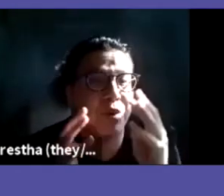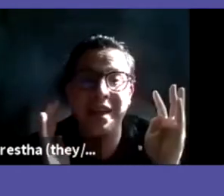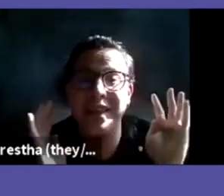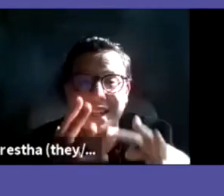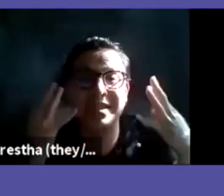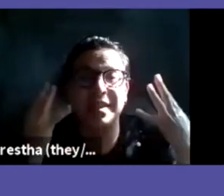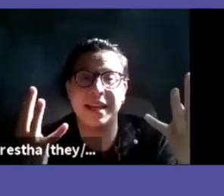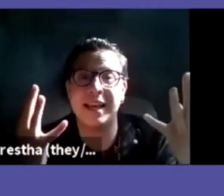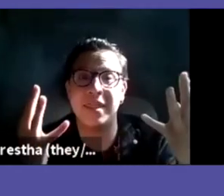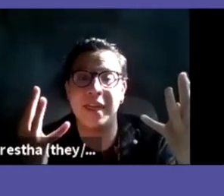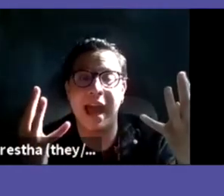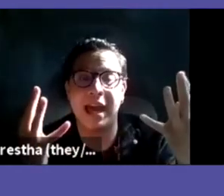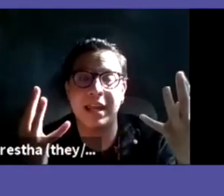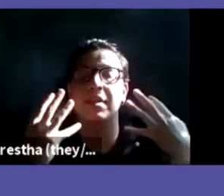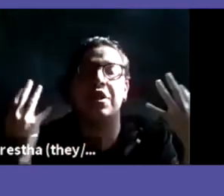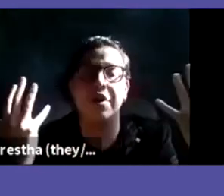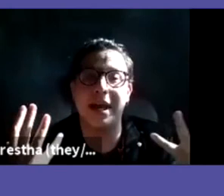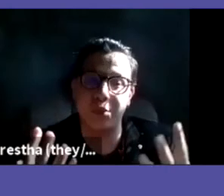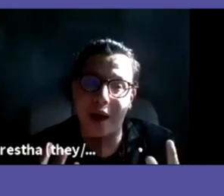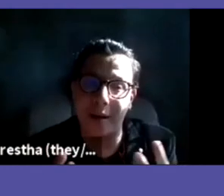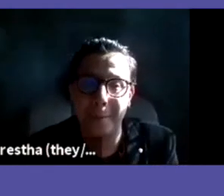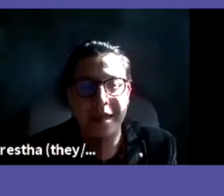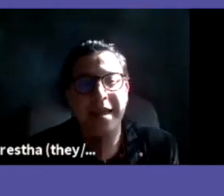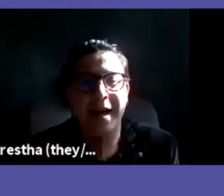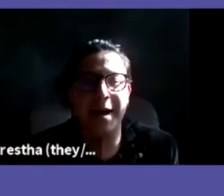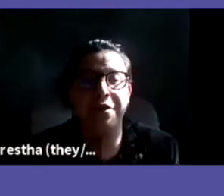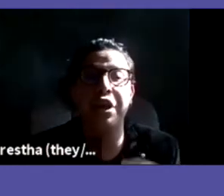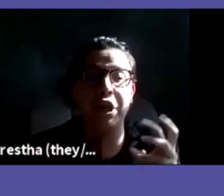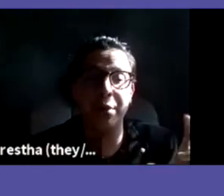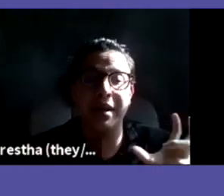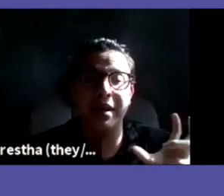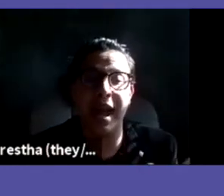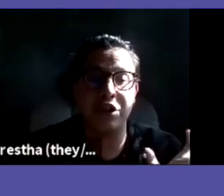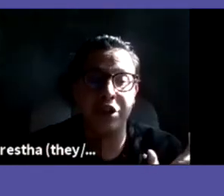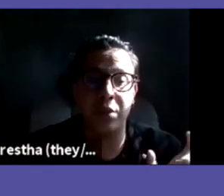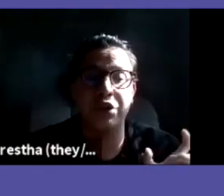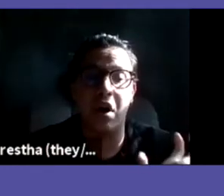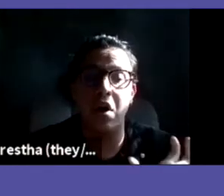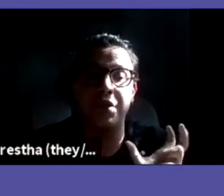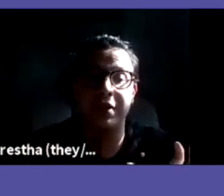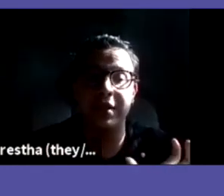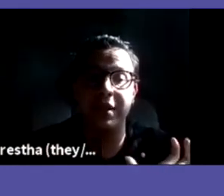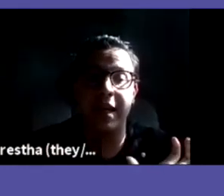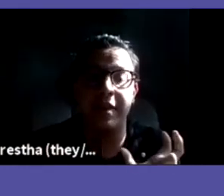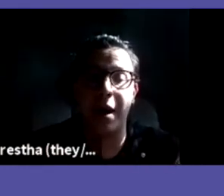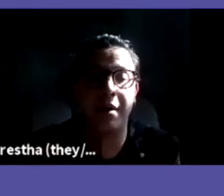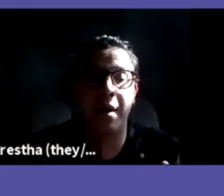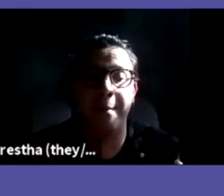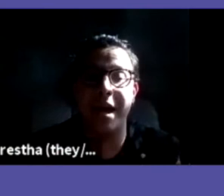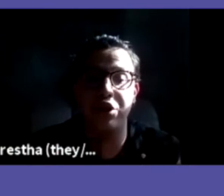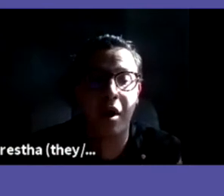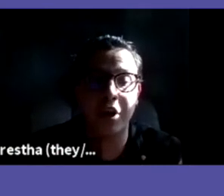So that is something that to note as well. The Q&A feature, which you can also see in the